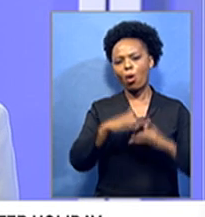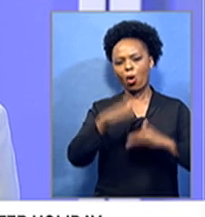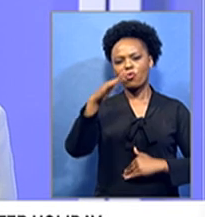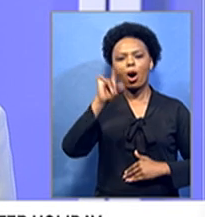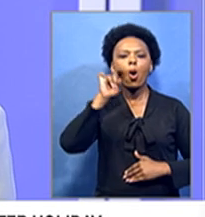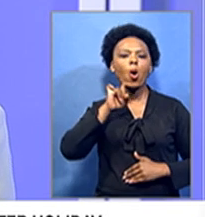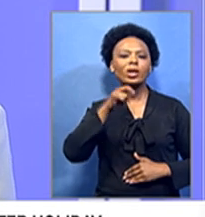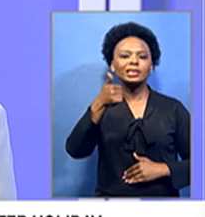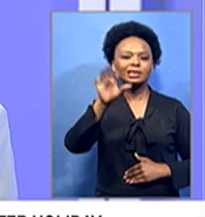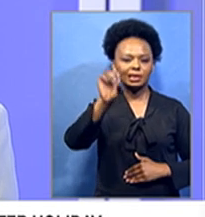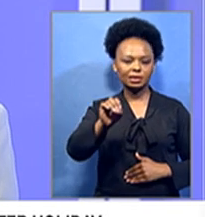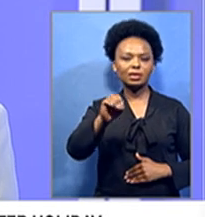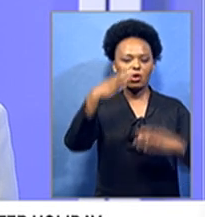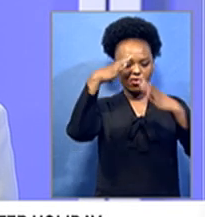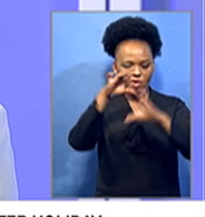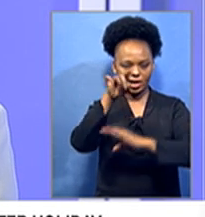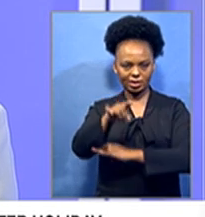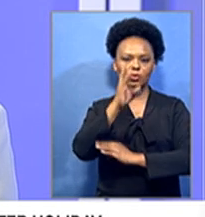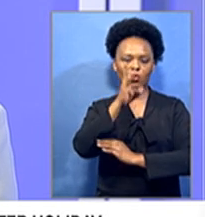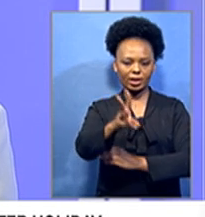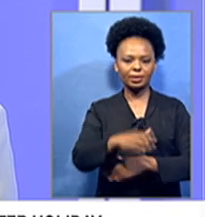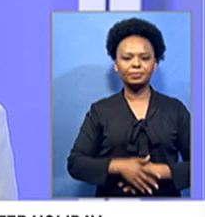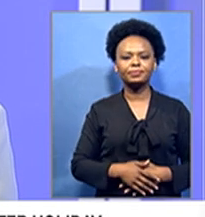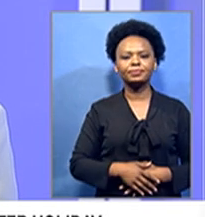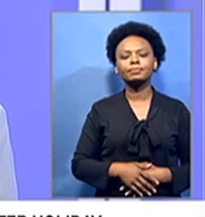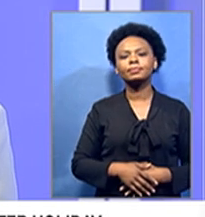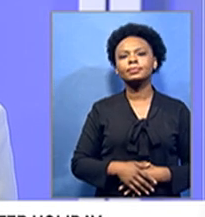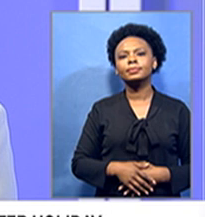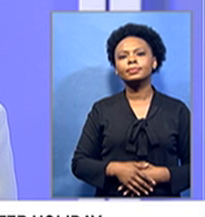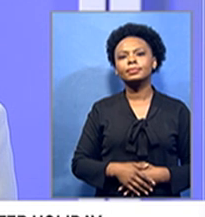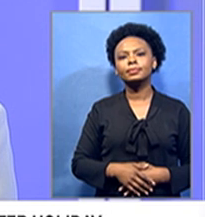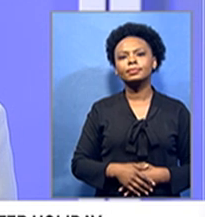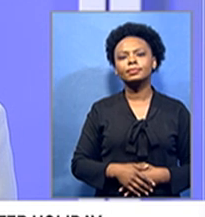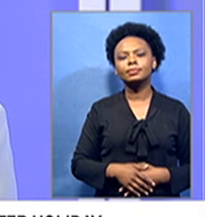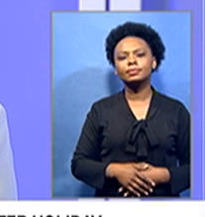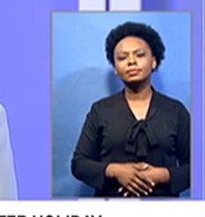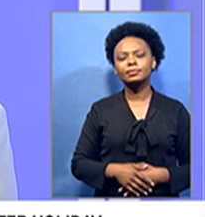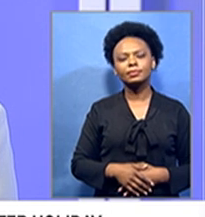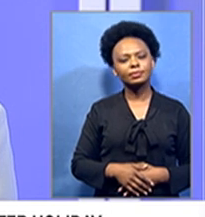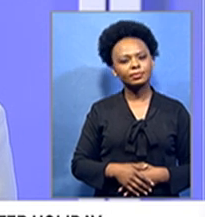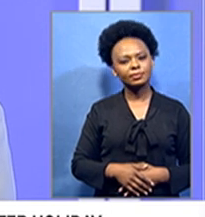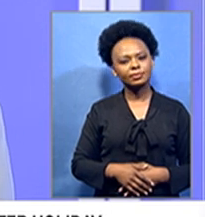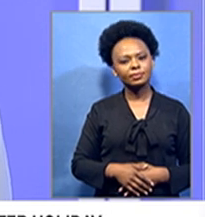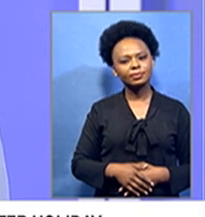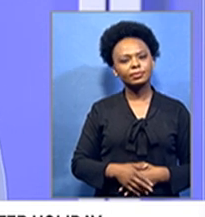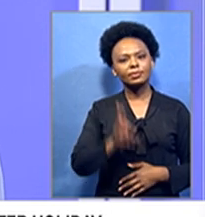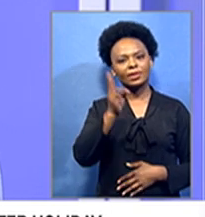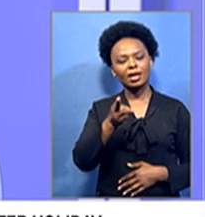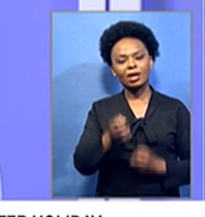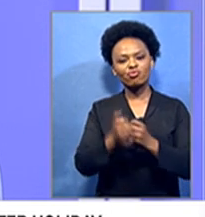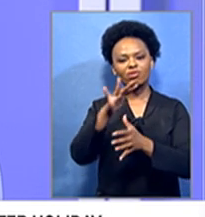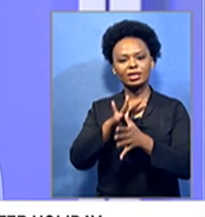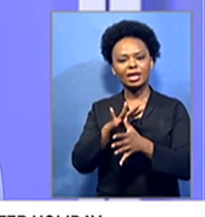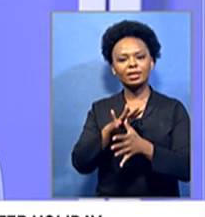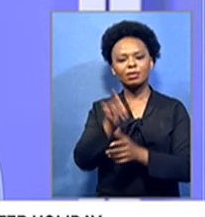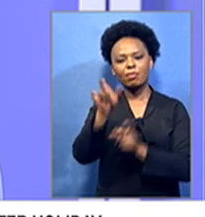of the focus we have to put into that. Then we have to also now prioritize those who are above 40. Because when we looked at the